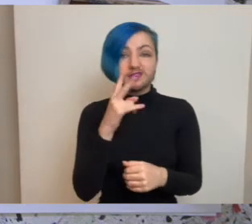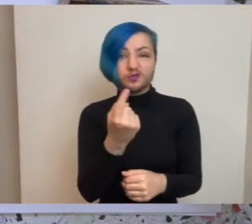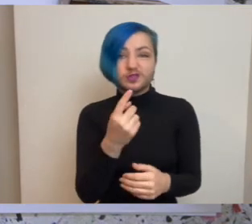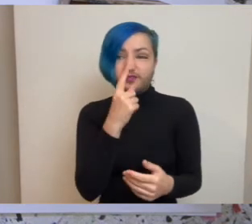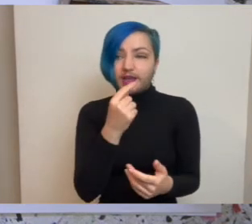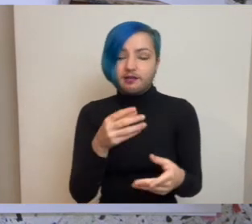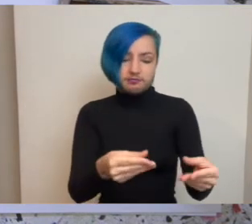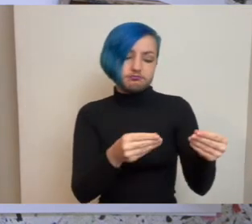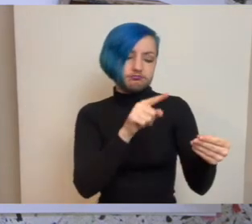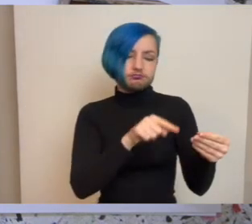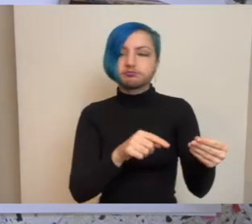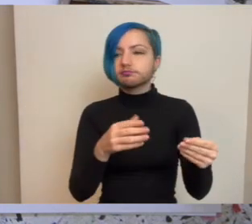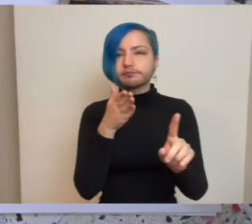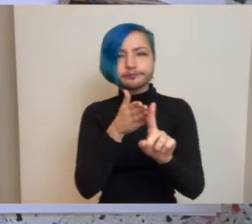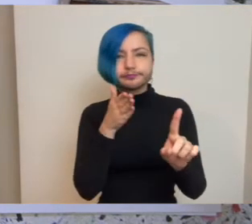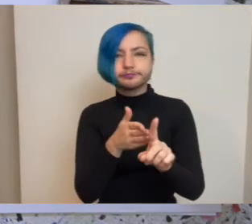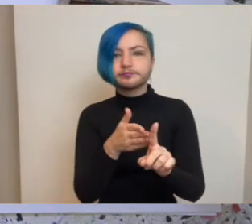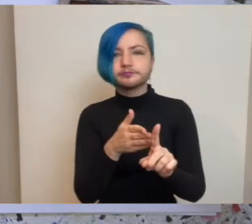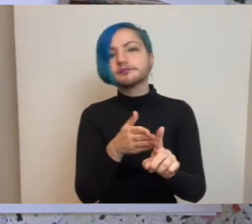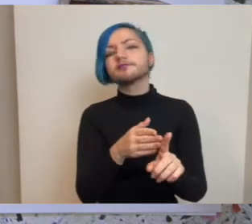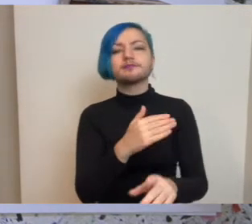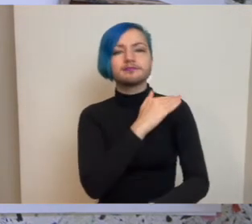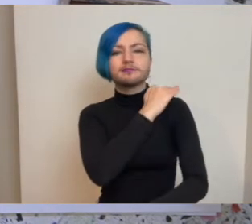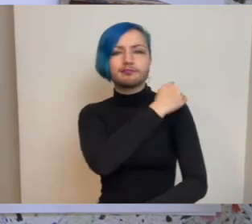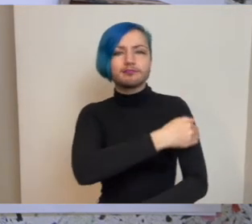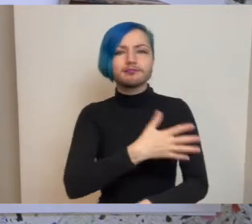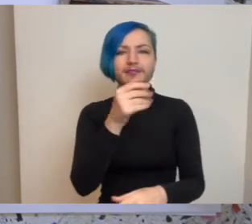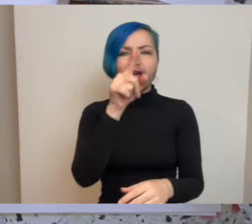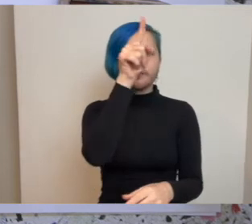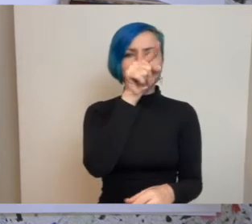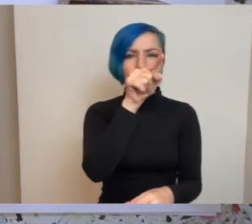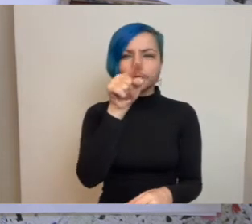I'm just noticing there's almost like a little gap, or